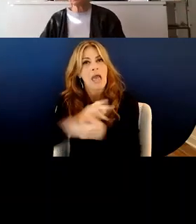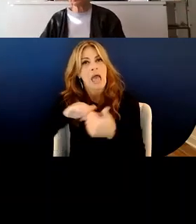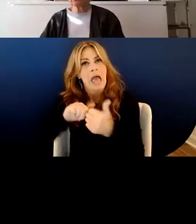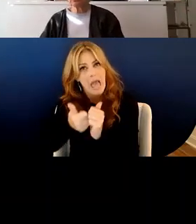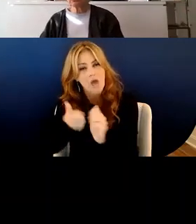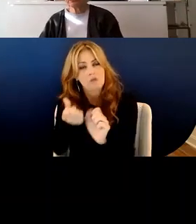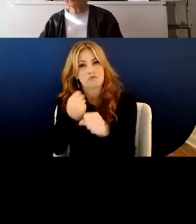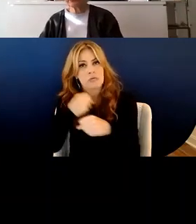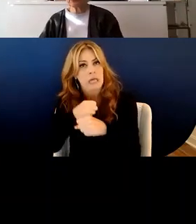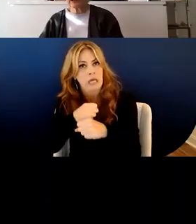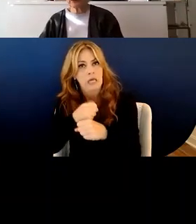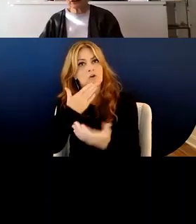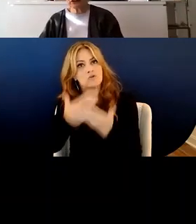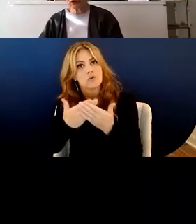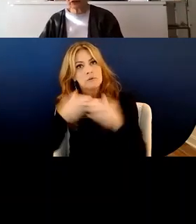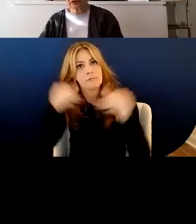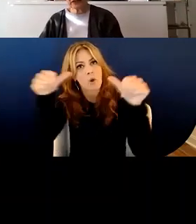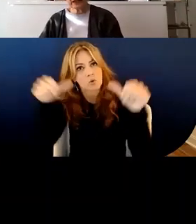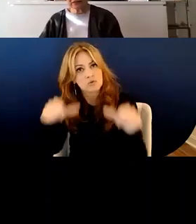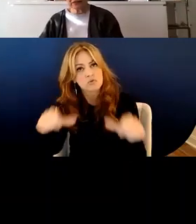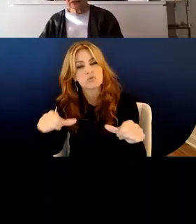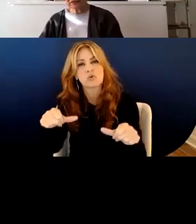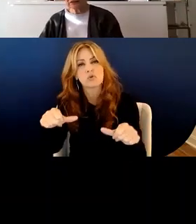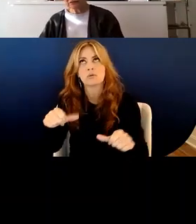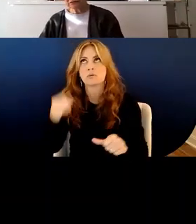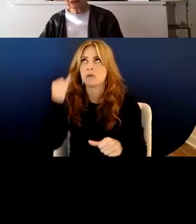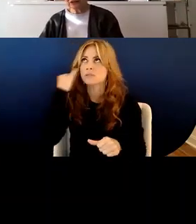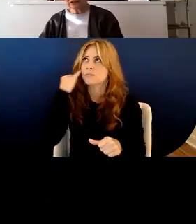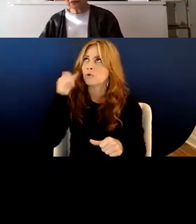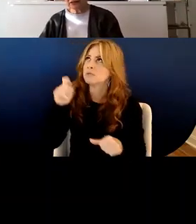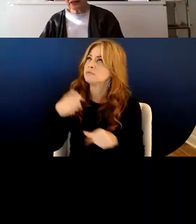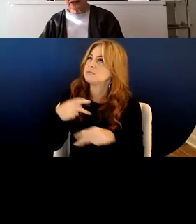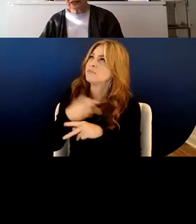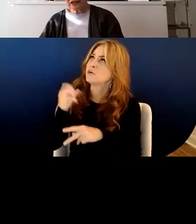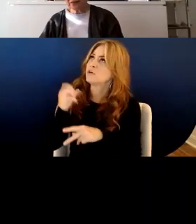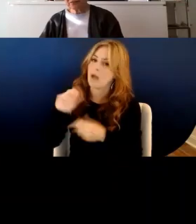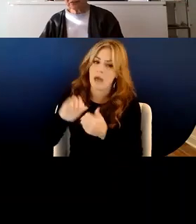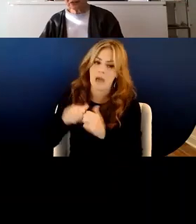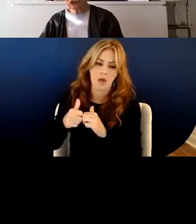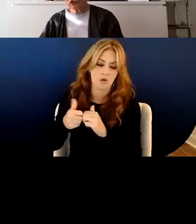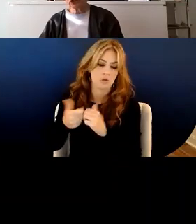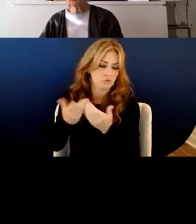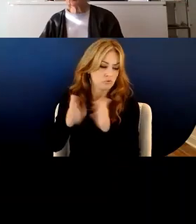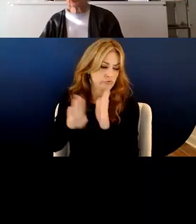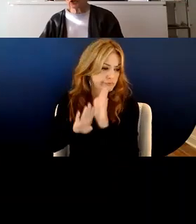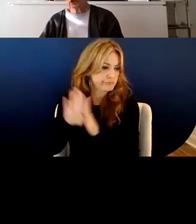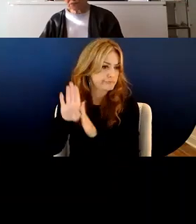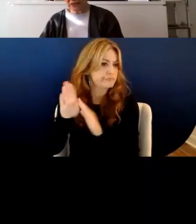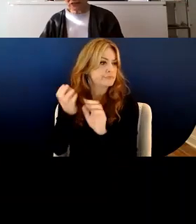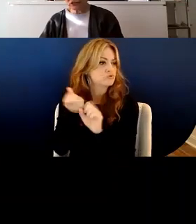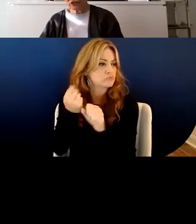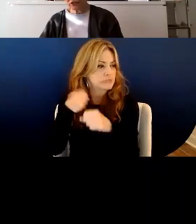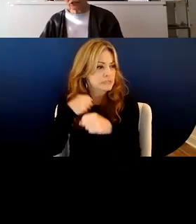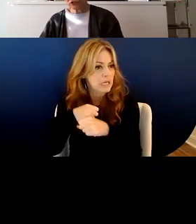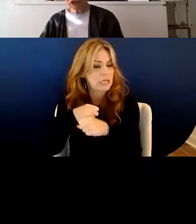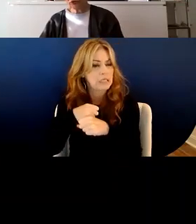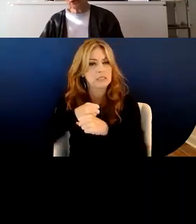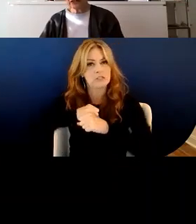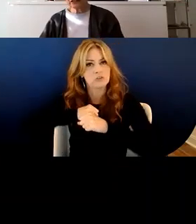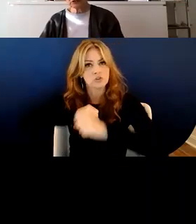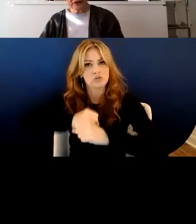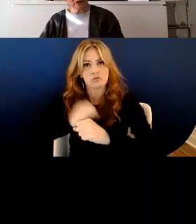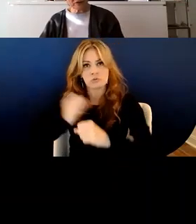we need to figure out how to create a secure space